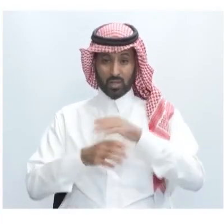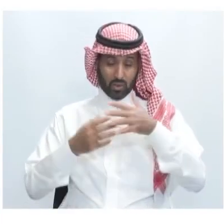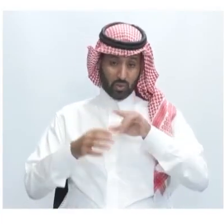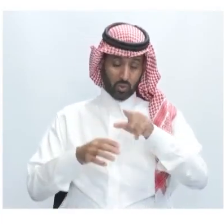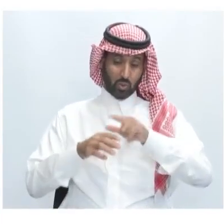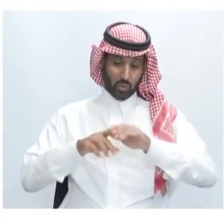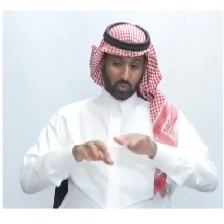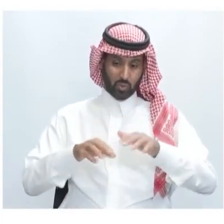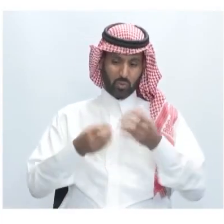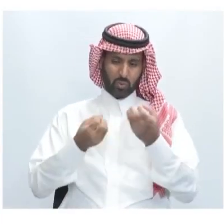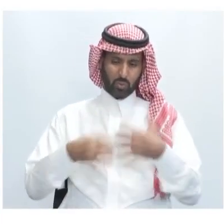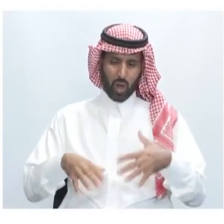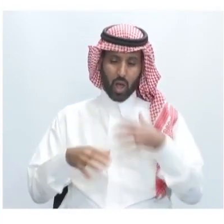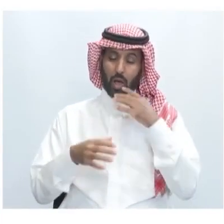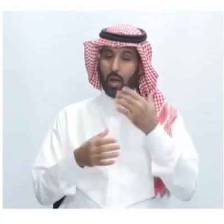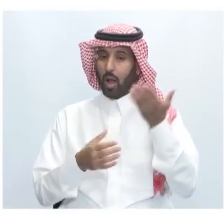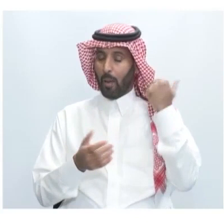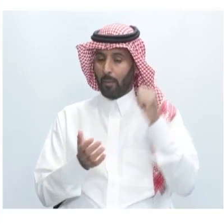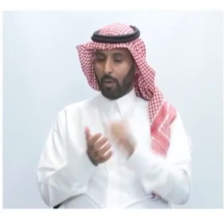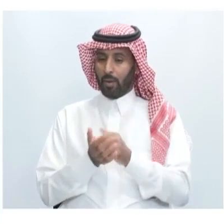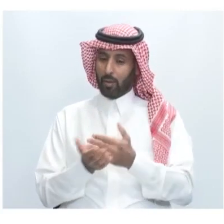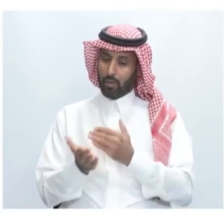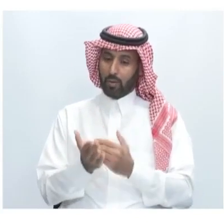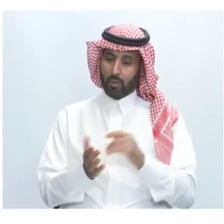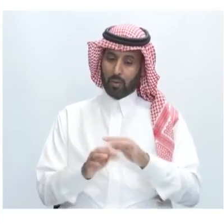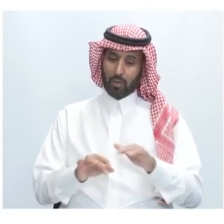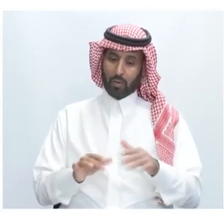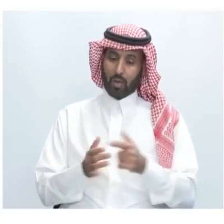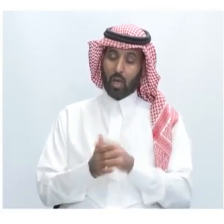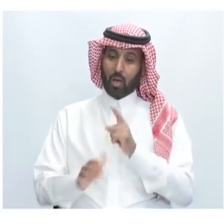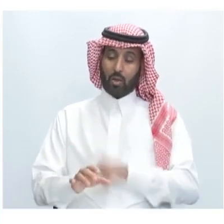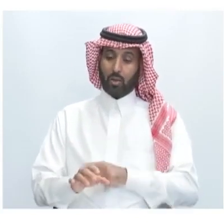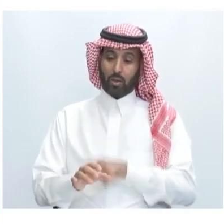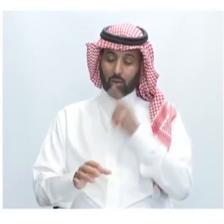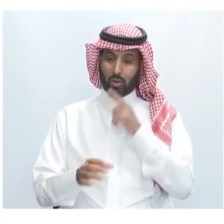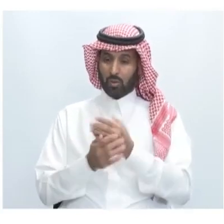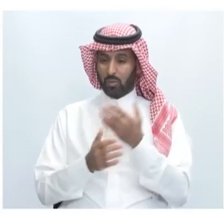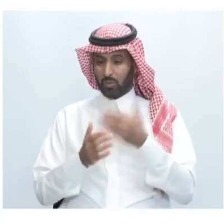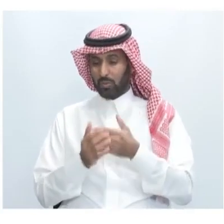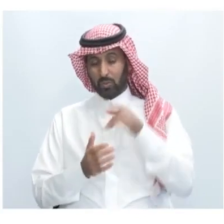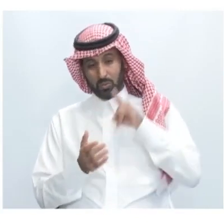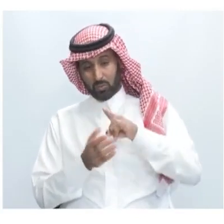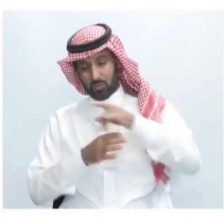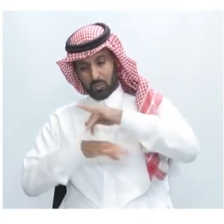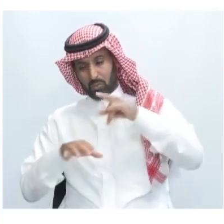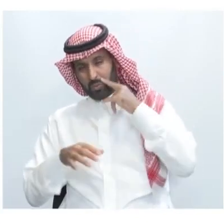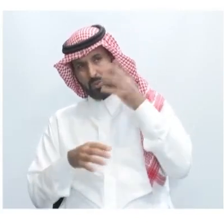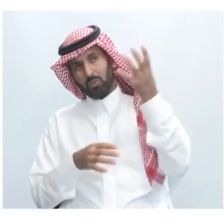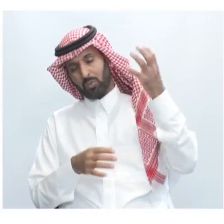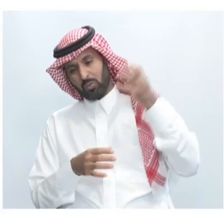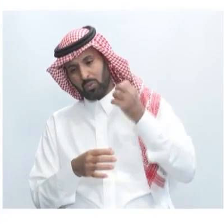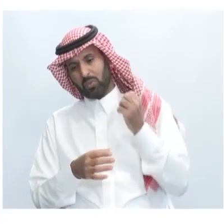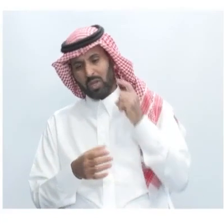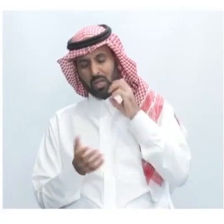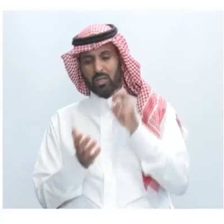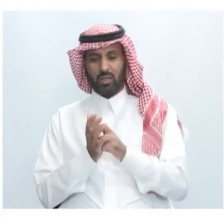crashed the night before a report was due, or a time where you were stuck in an airport overnight. Include